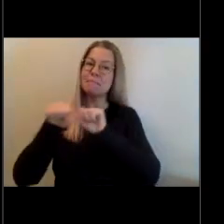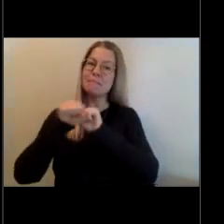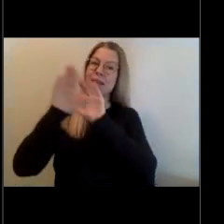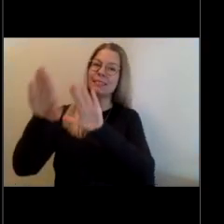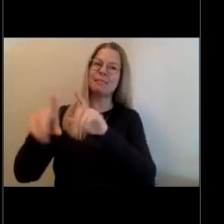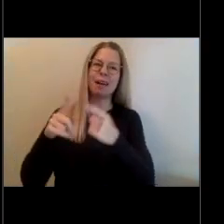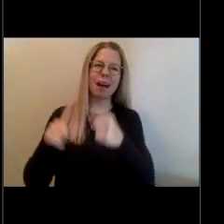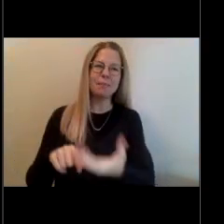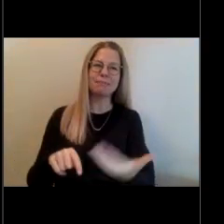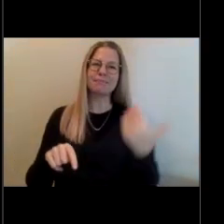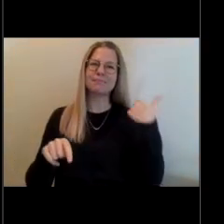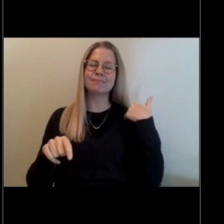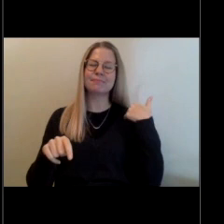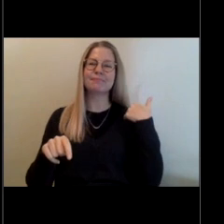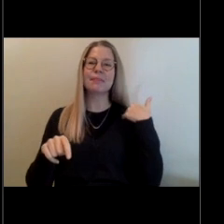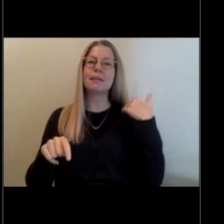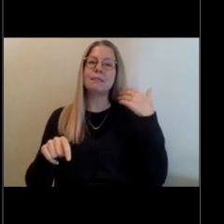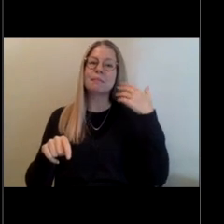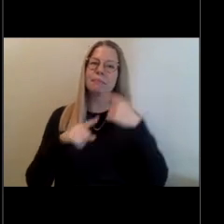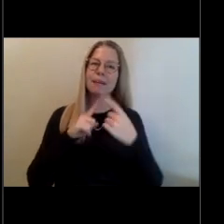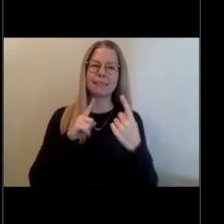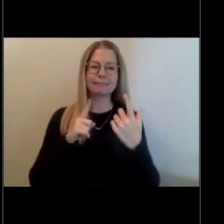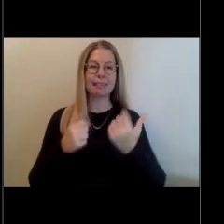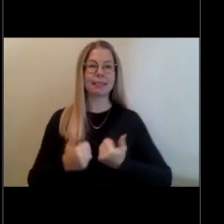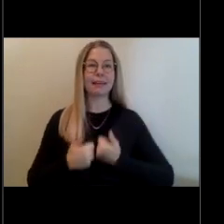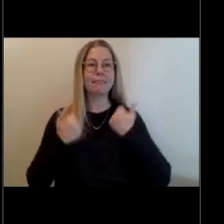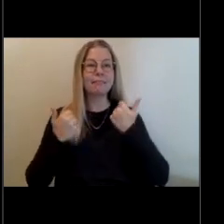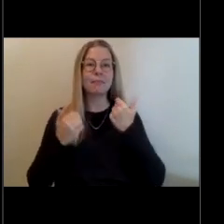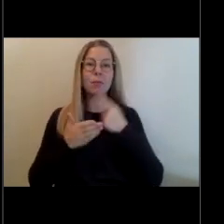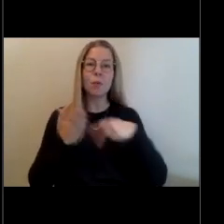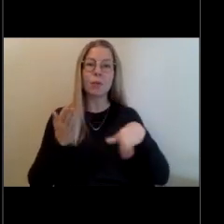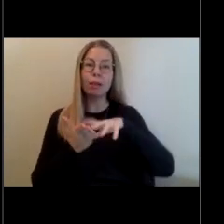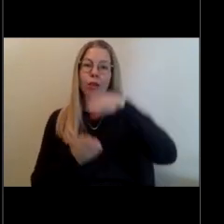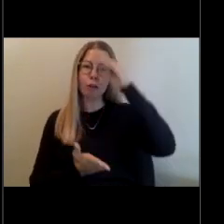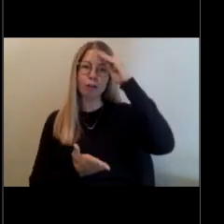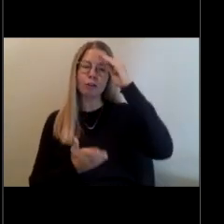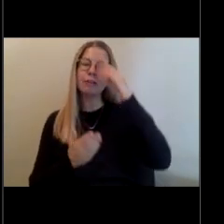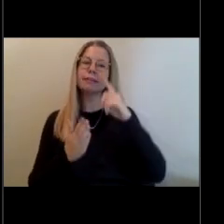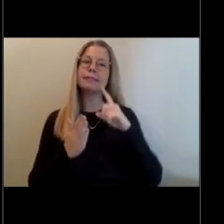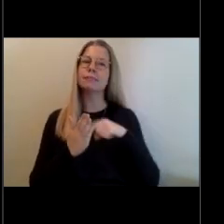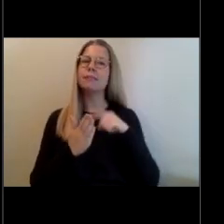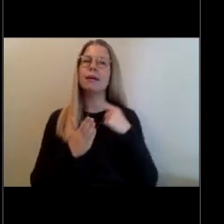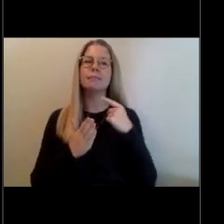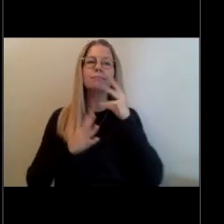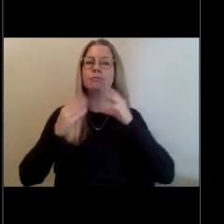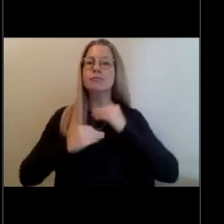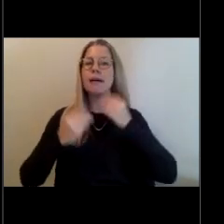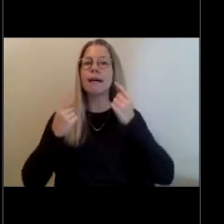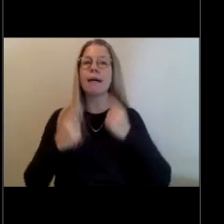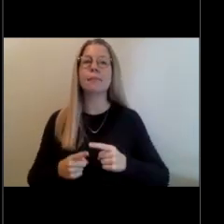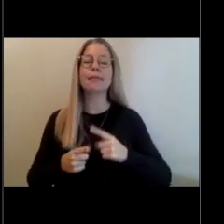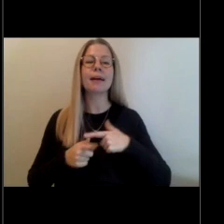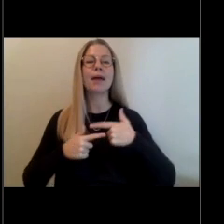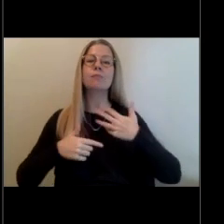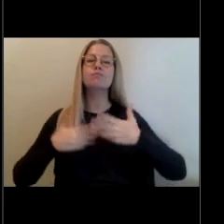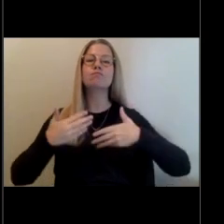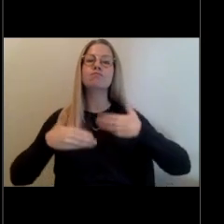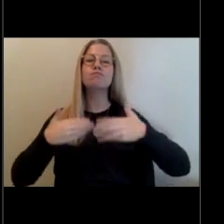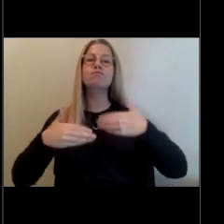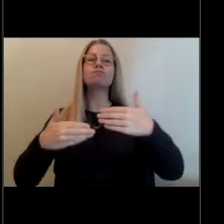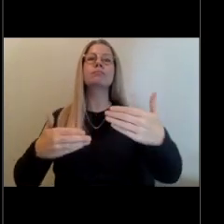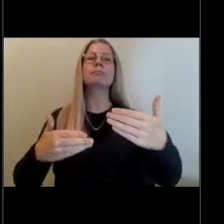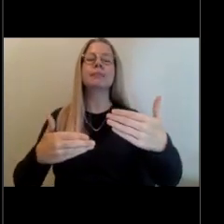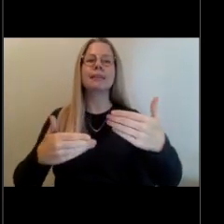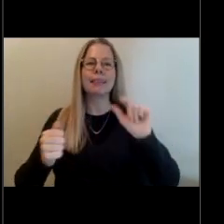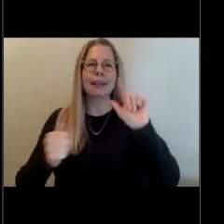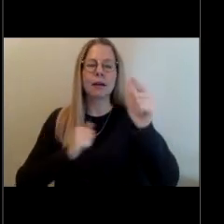bit like that. You come back to them over and over again. So this is not a didactic session